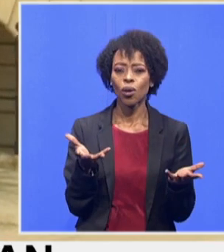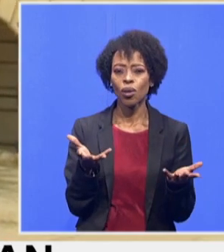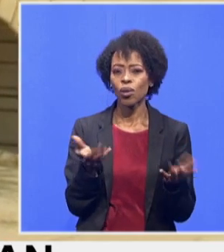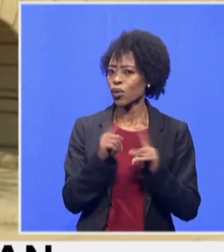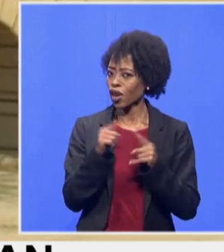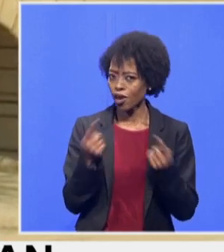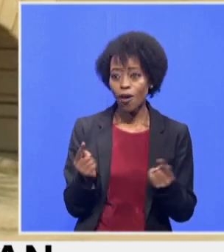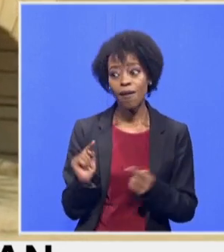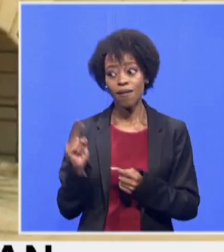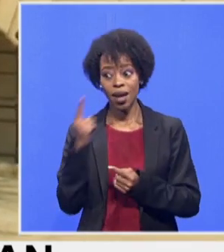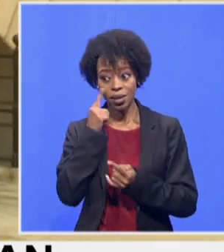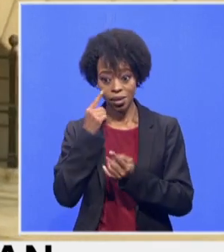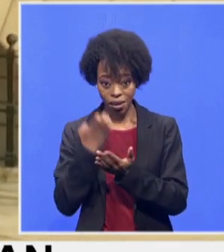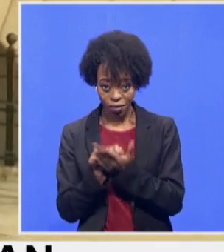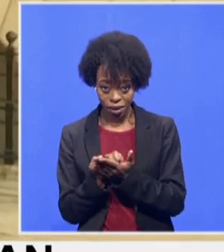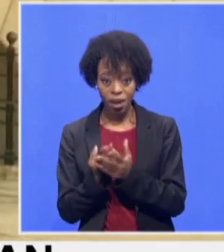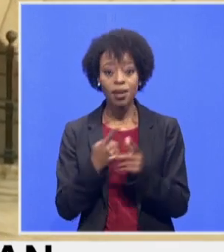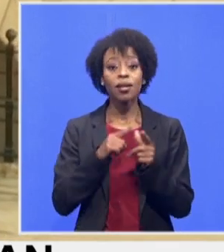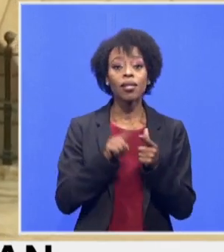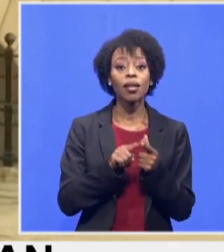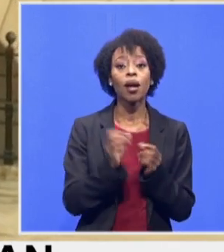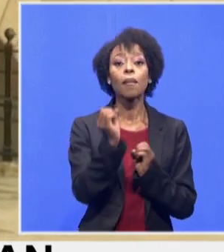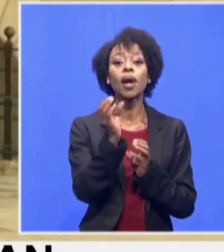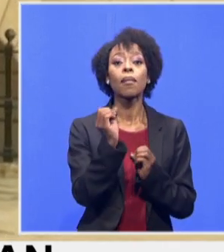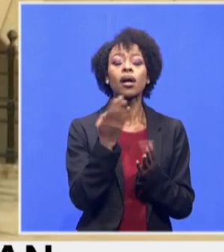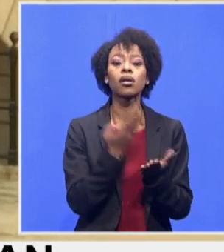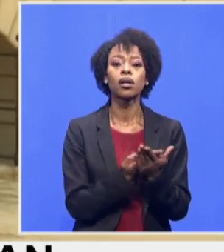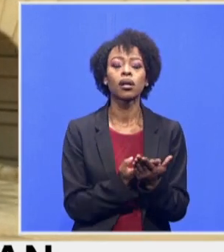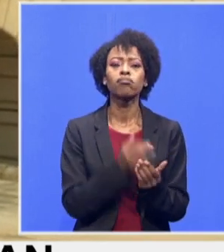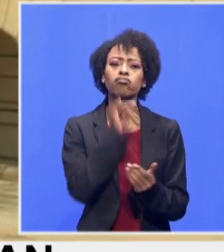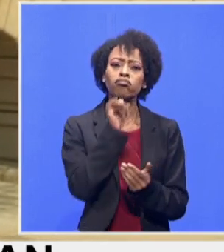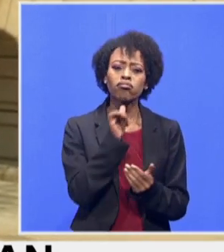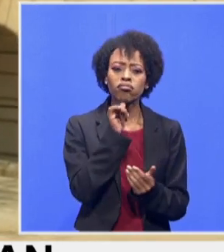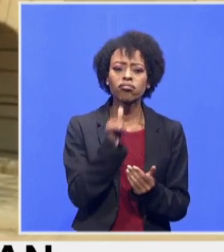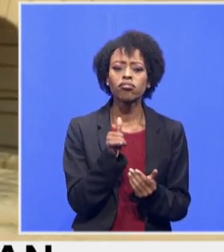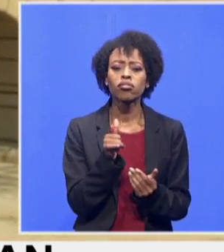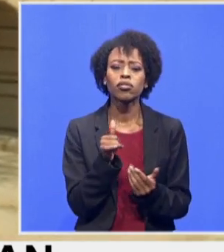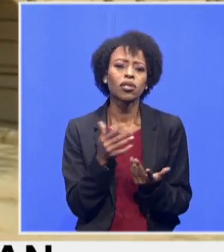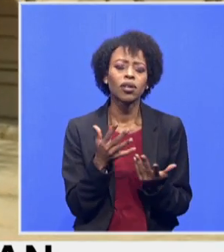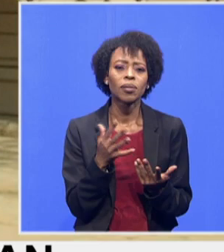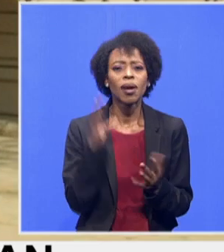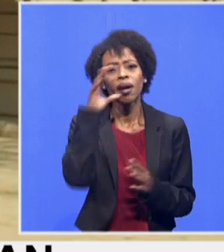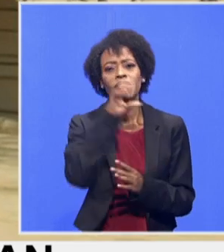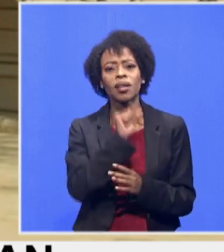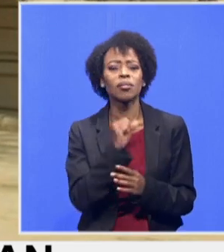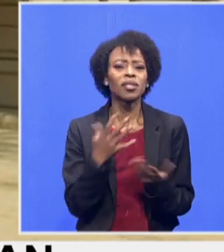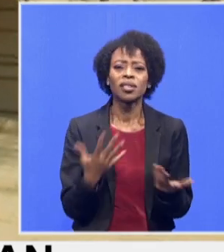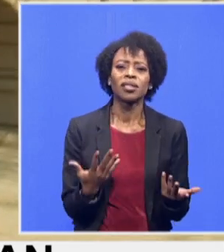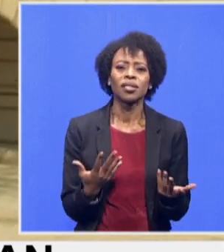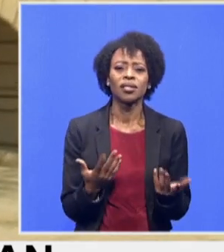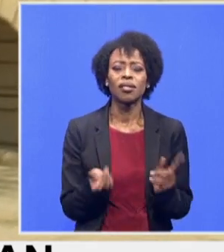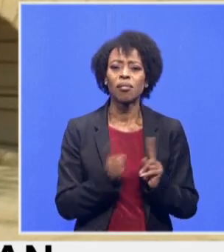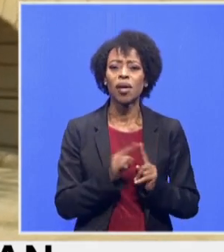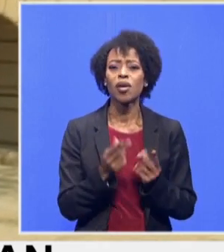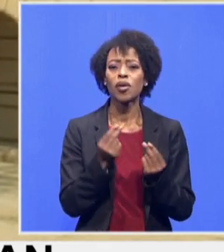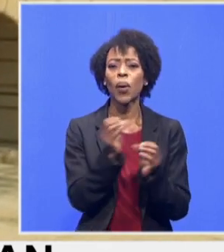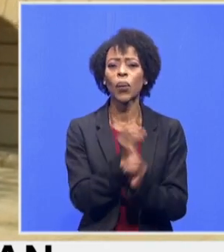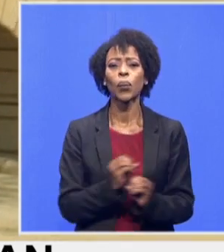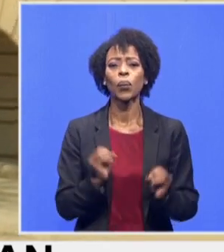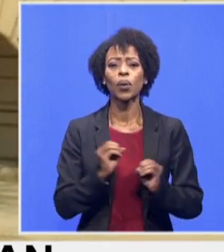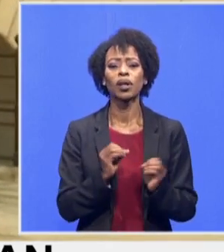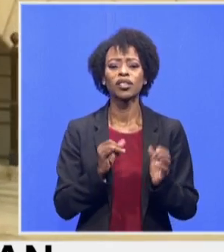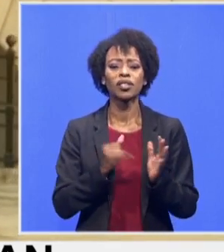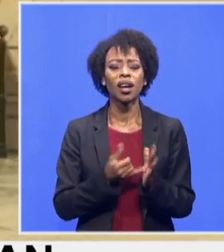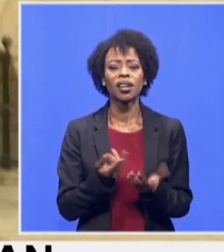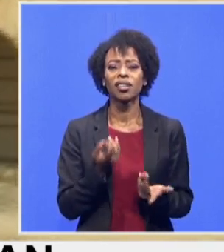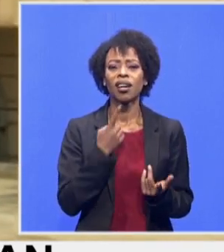do so unless you have got some form of evidence, at least even if it's prima facie evidence. Otherwise, then you're just a